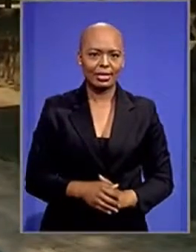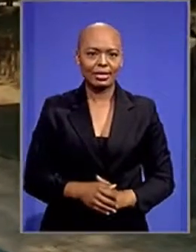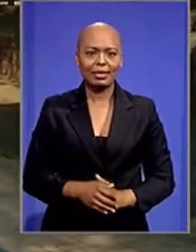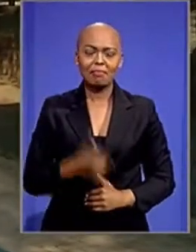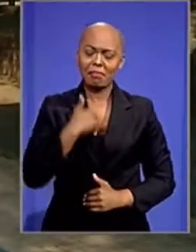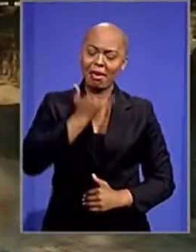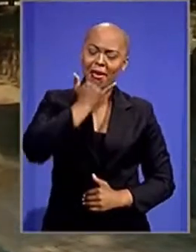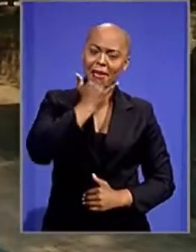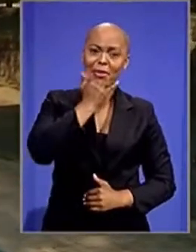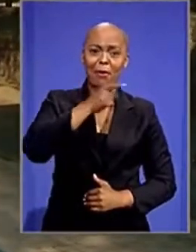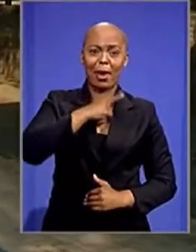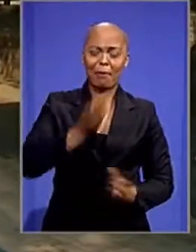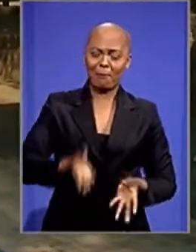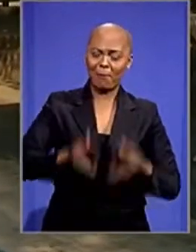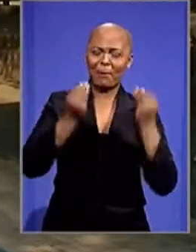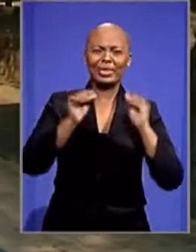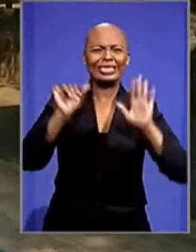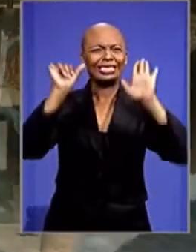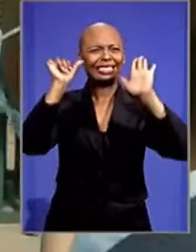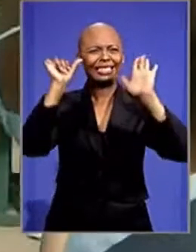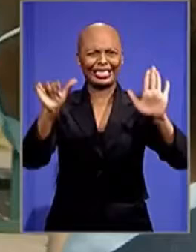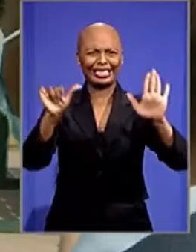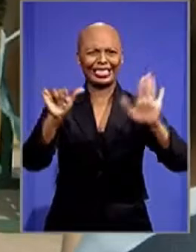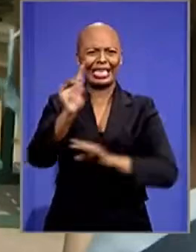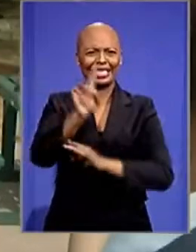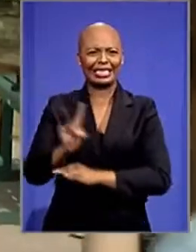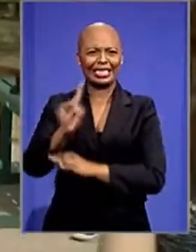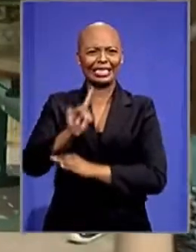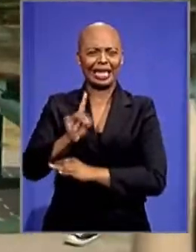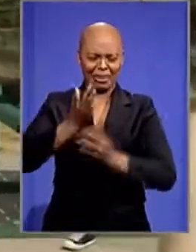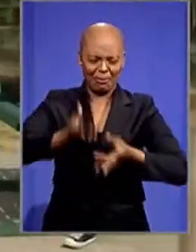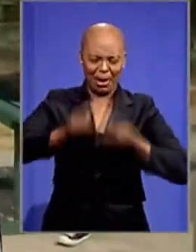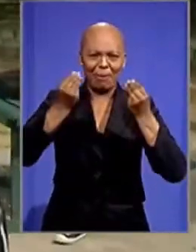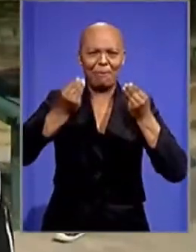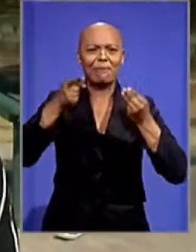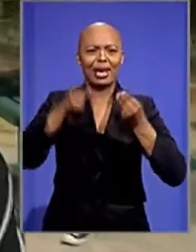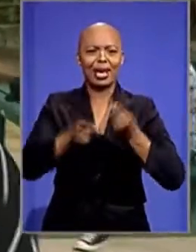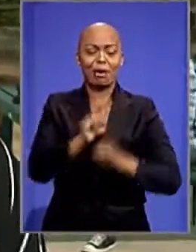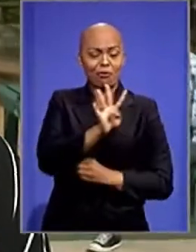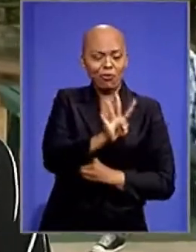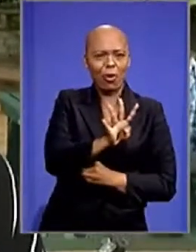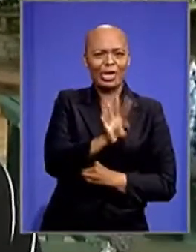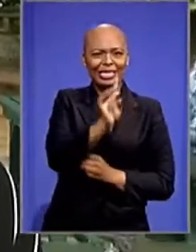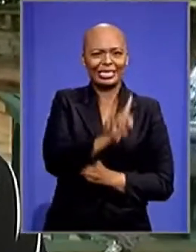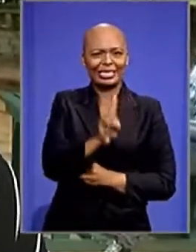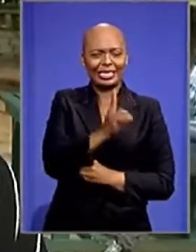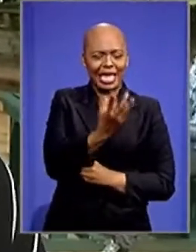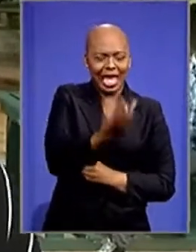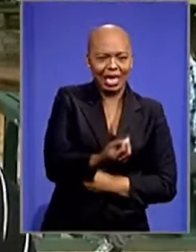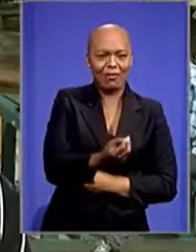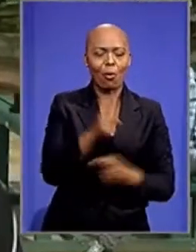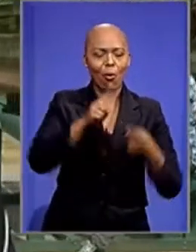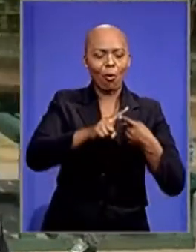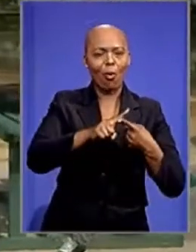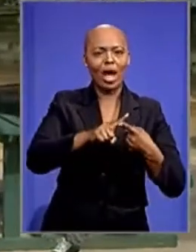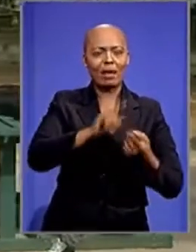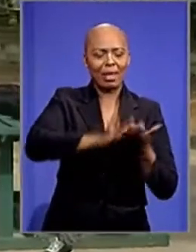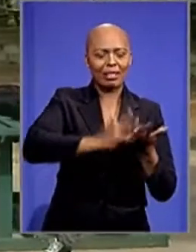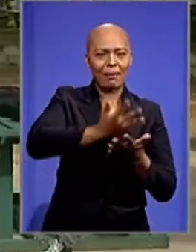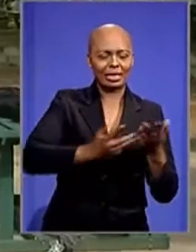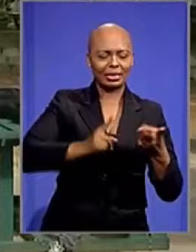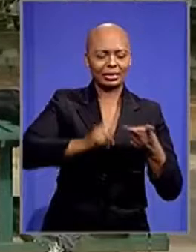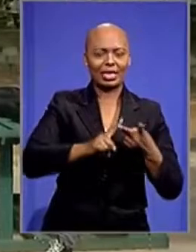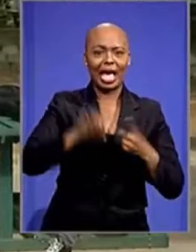6 distinctions and excited for the future. I managed to get 4 distinctions, one in mathematics and the